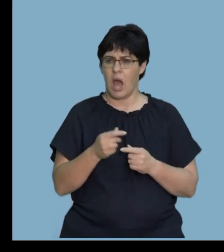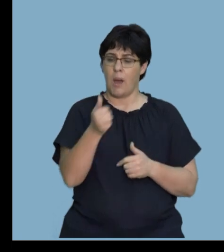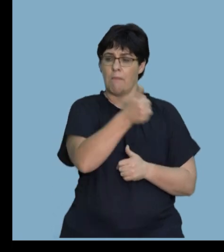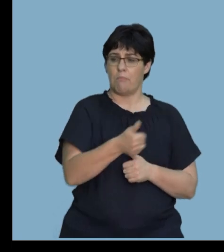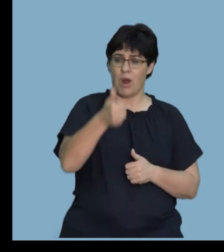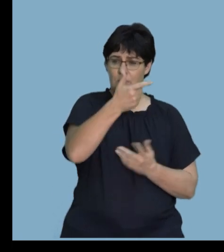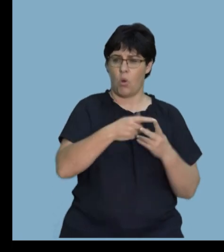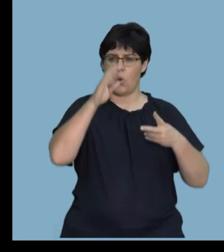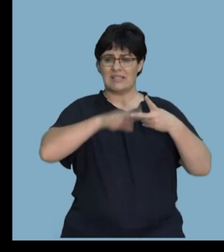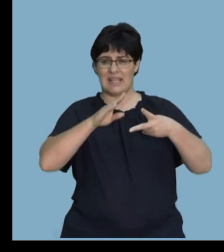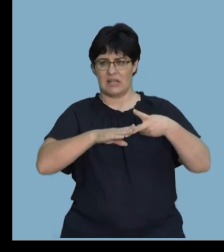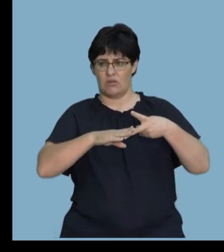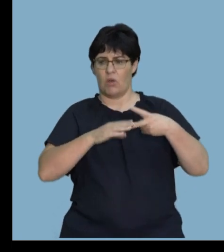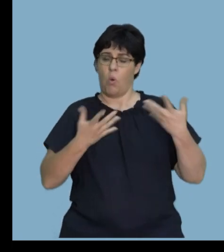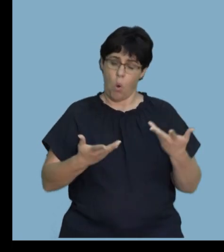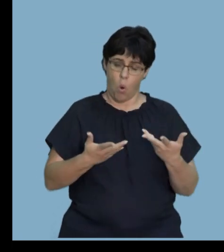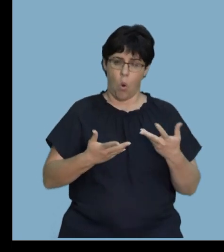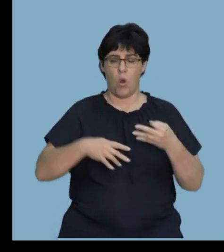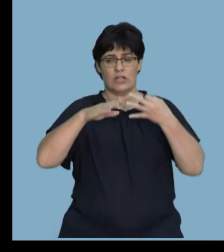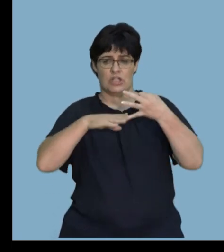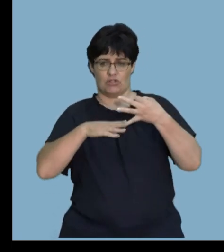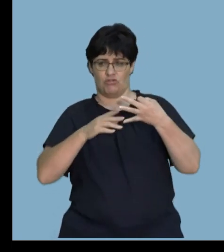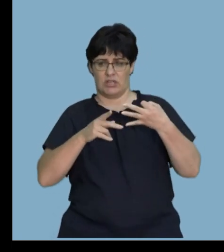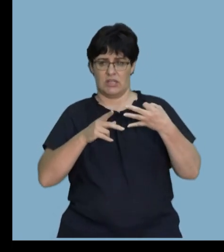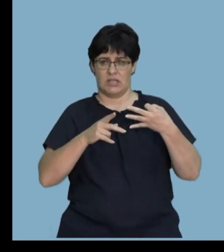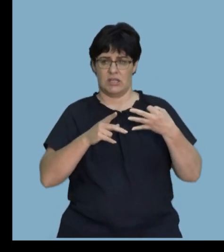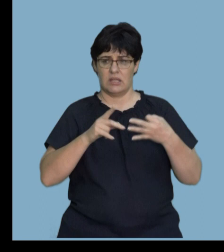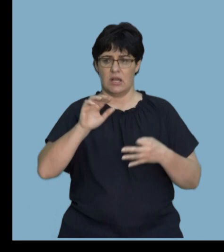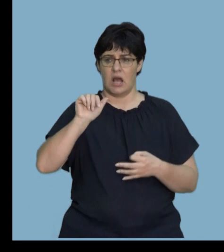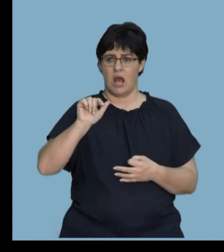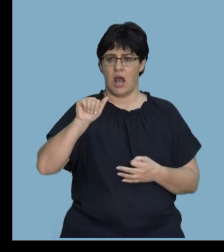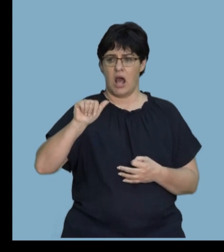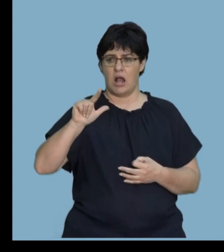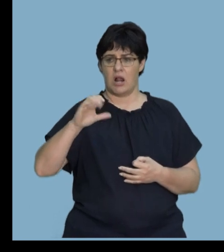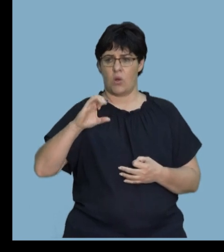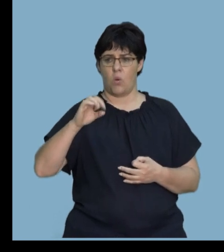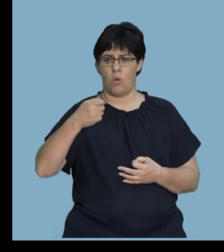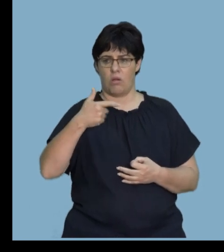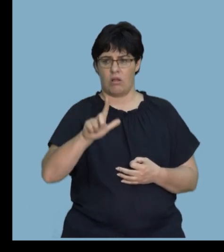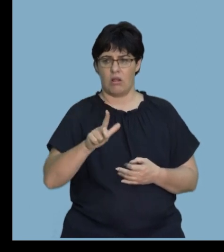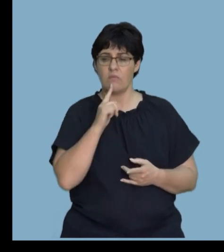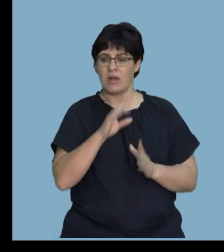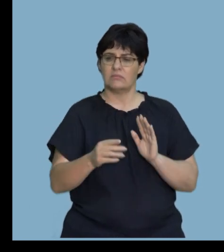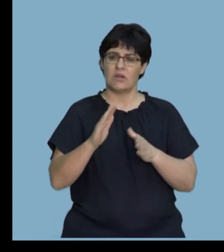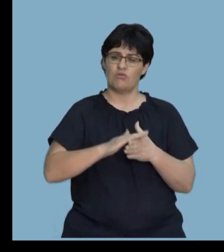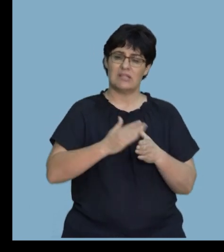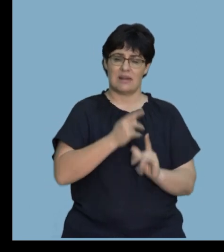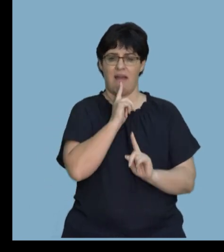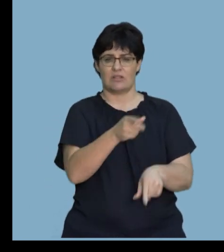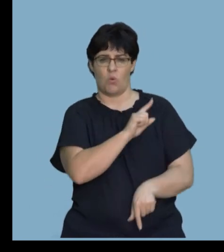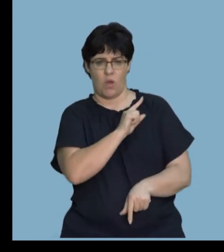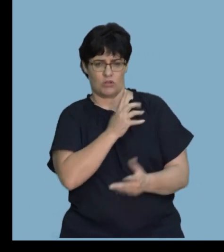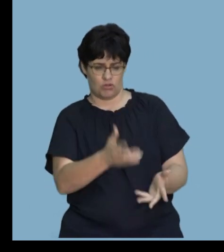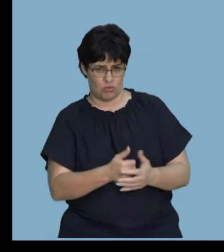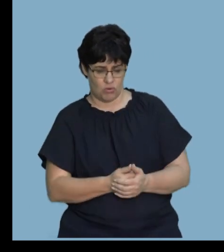classes of alcohols that are given. Now, for you to be able to identify the correct one, you need to,